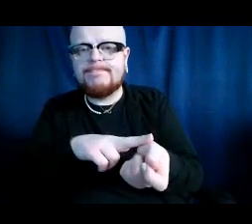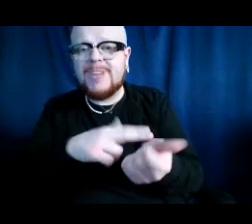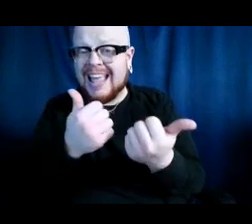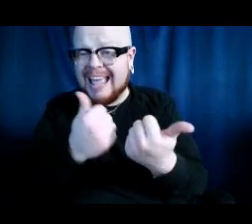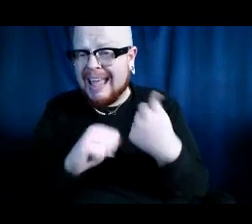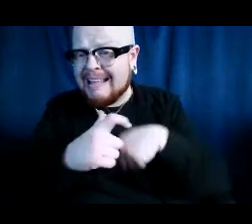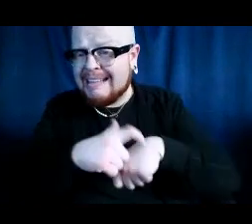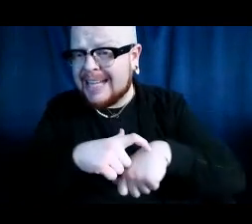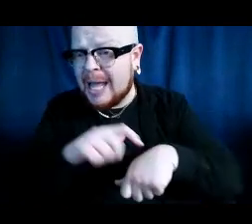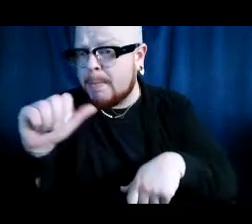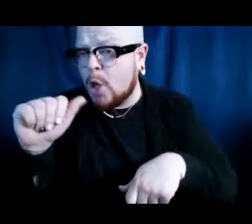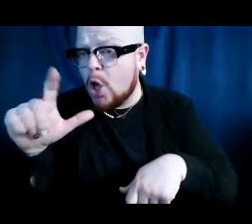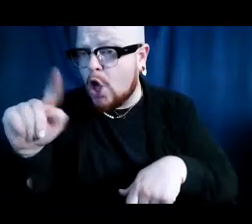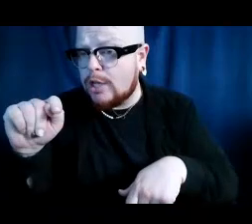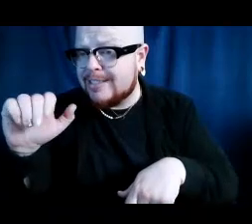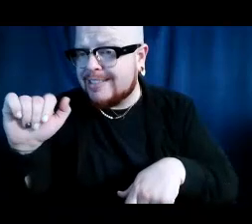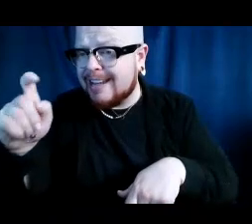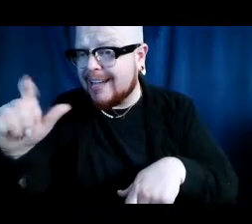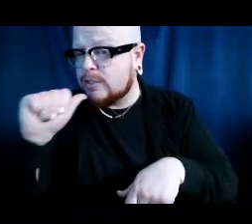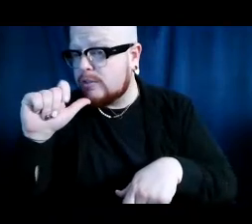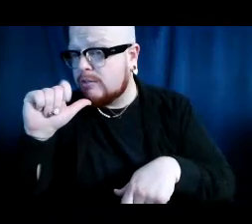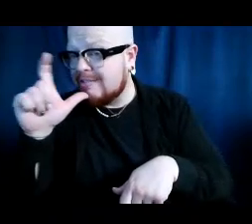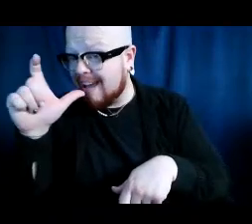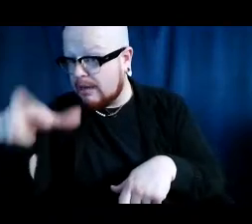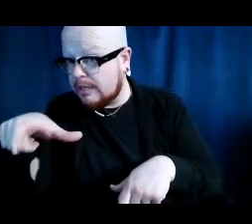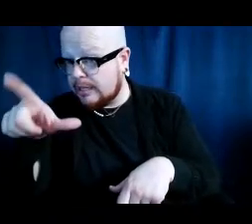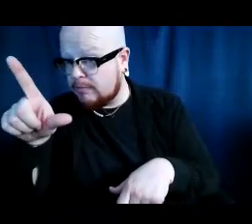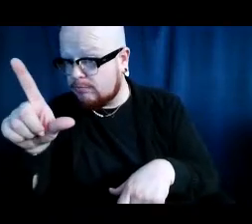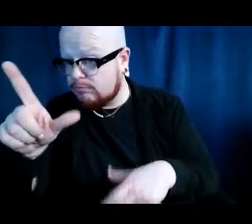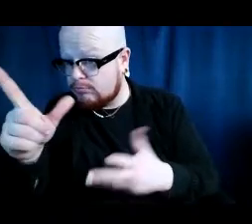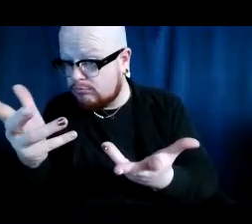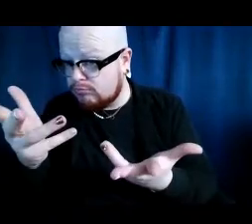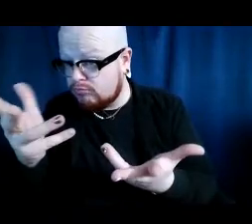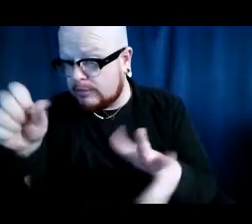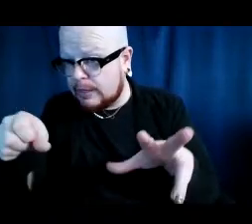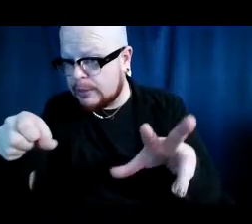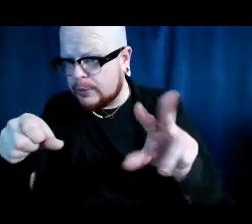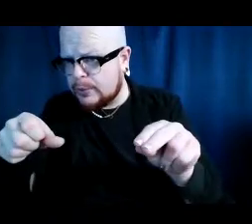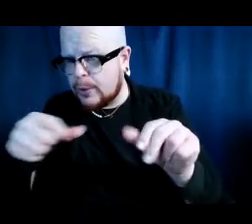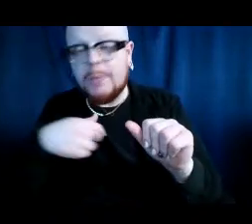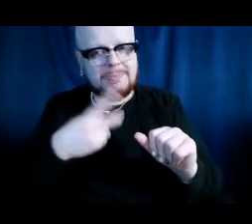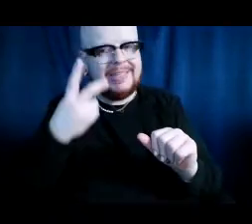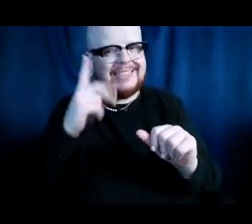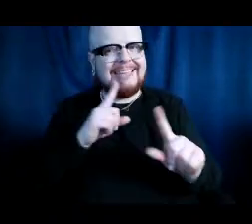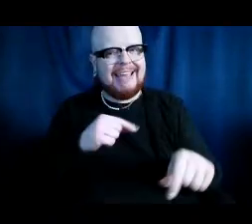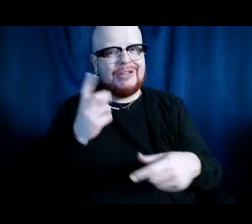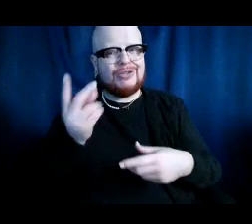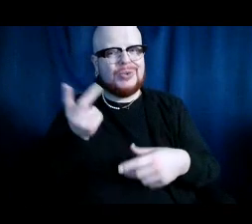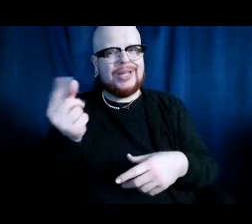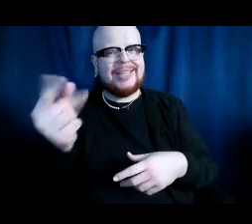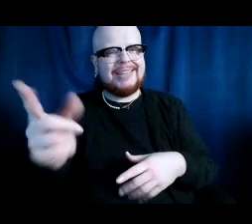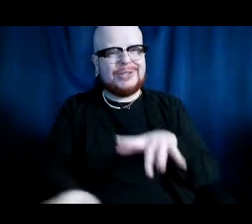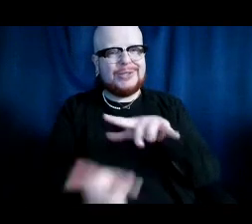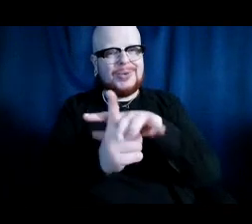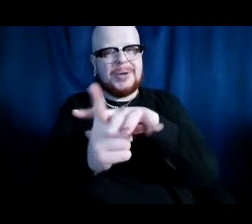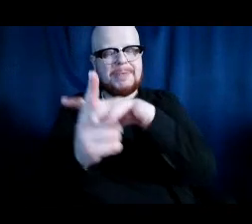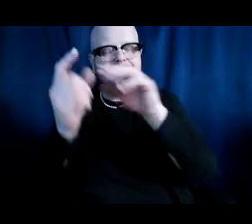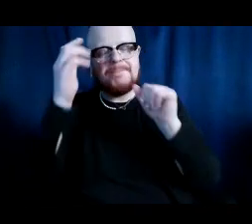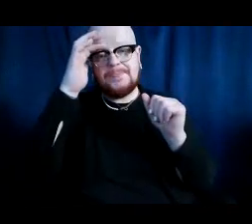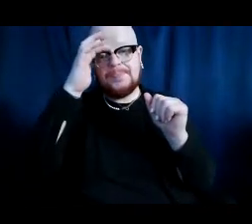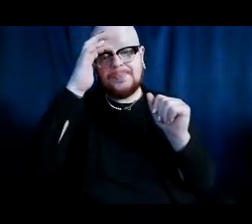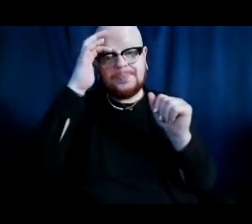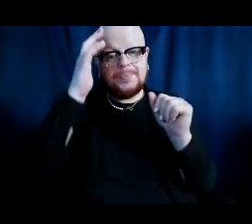or no. Okay, I see those answers coming in pretty quickly here. And it looks